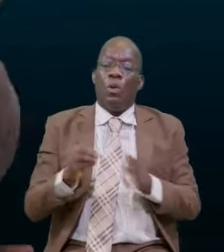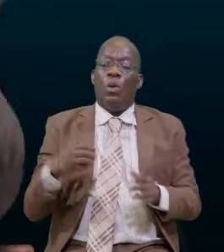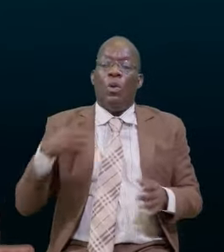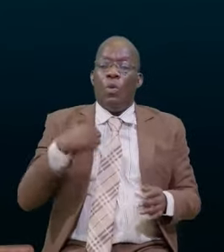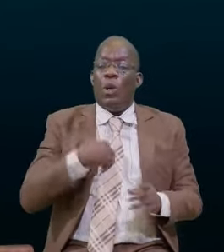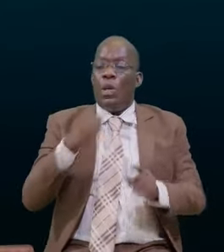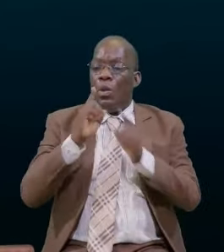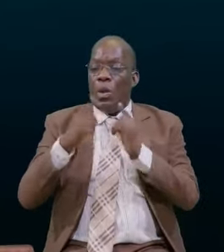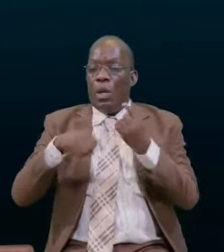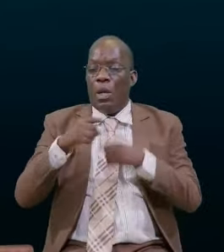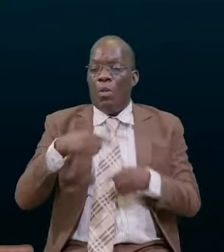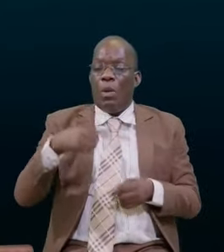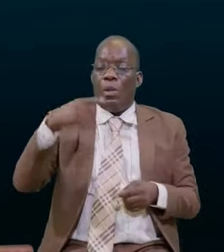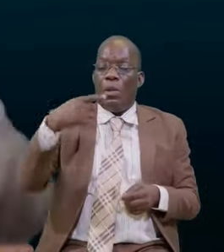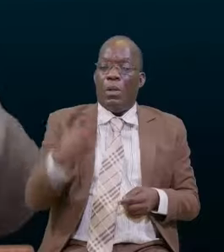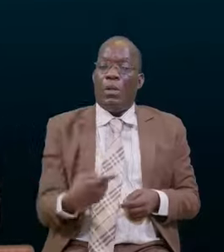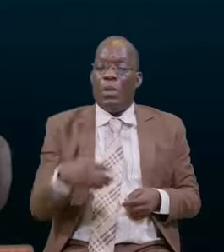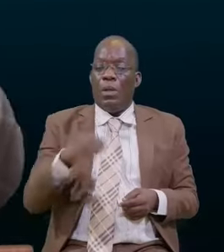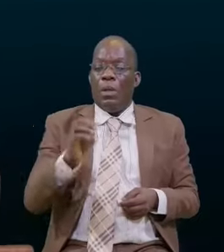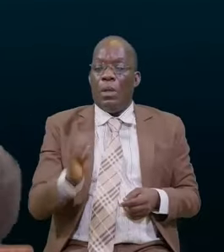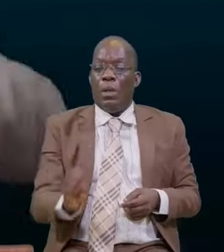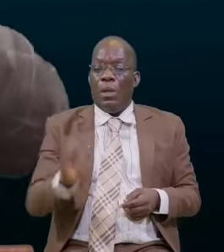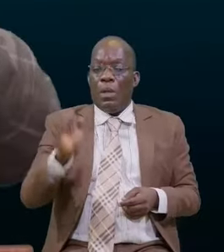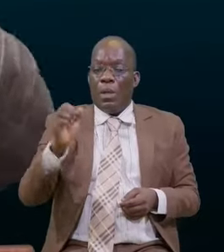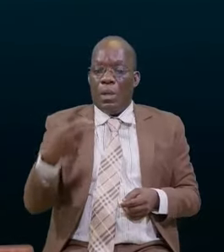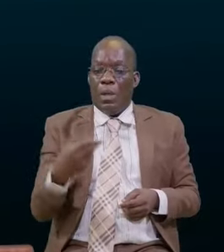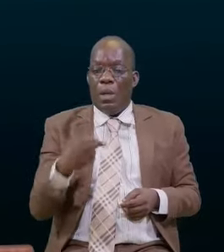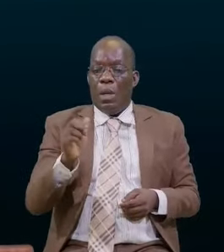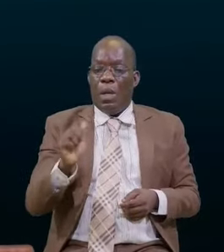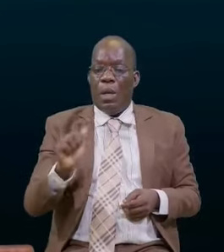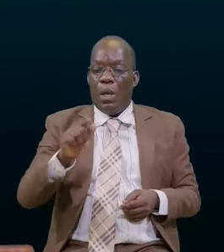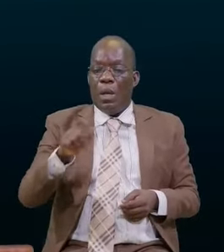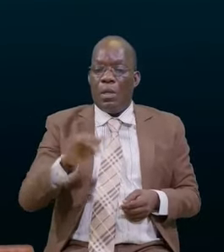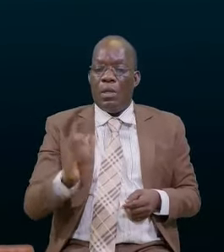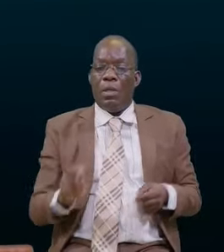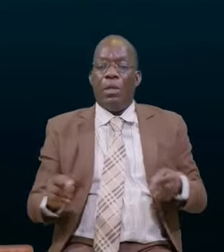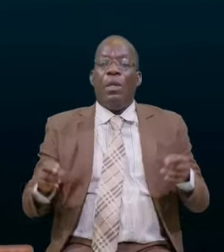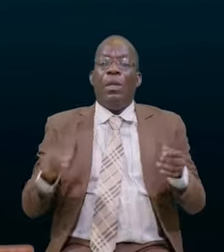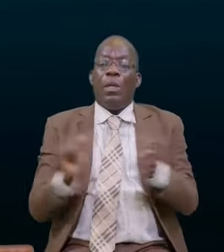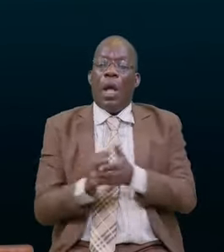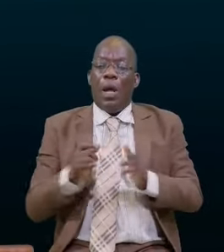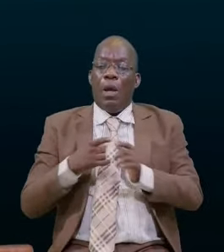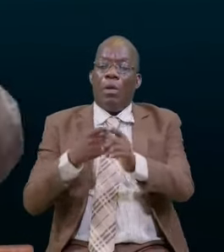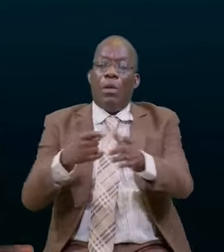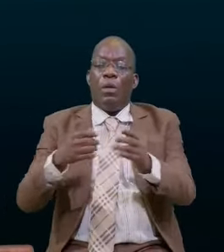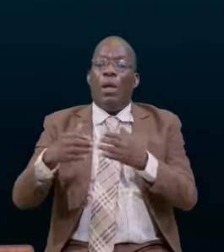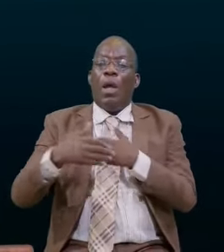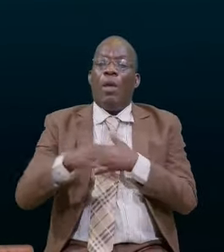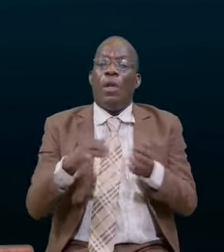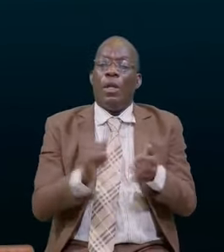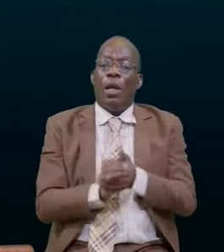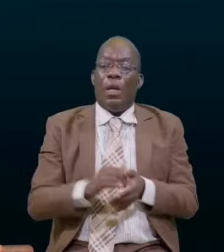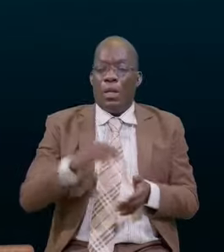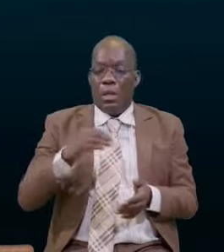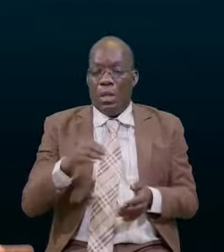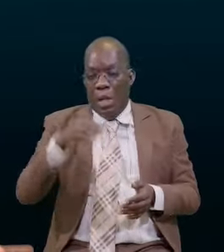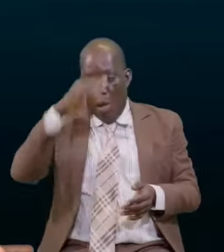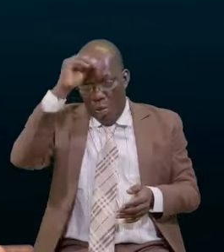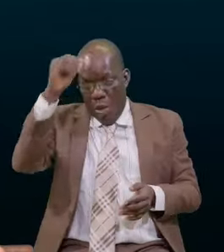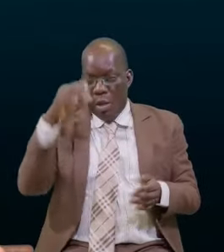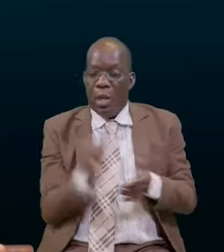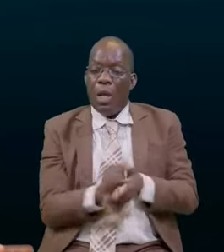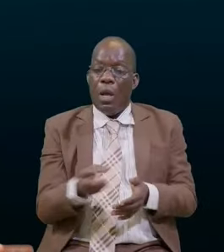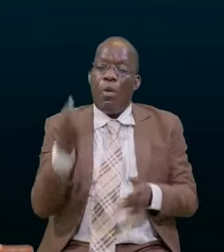ran after after NE the gifts that Elisha did not receive he went to tell lies